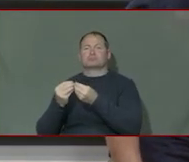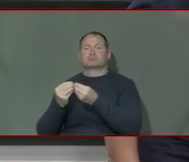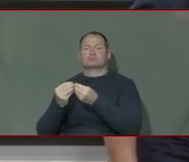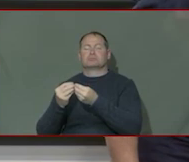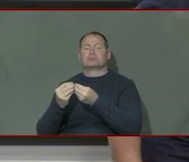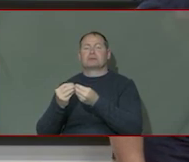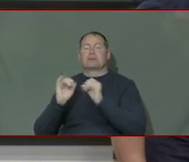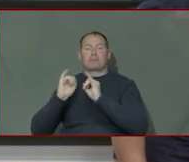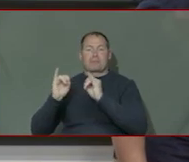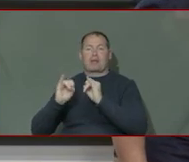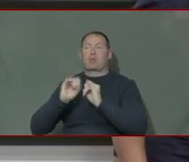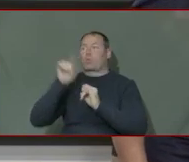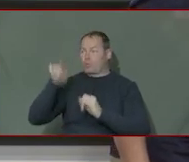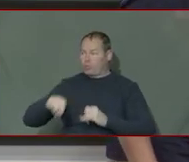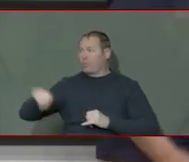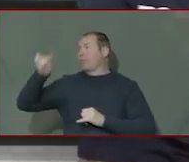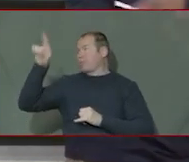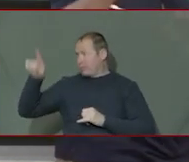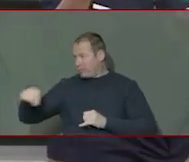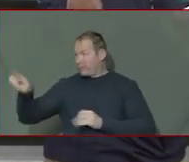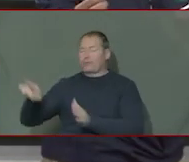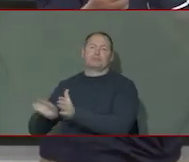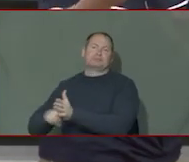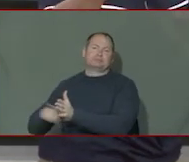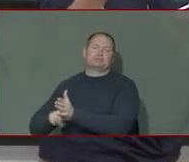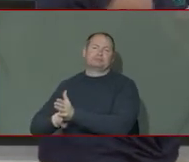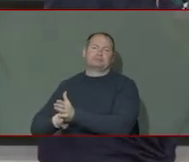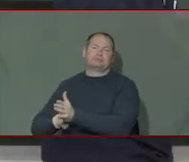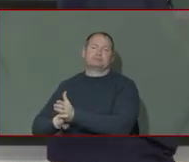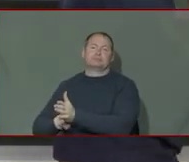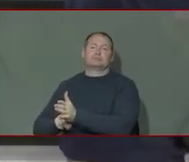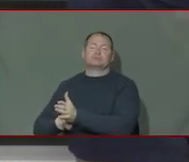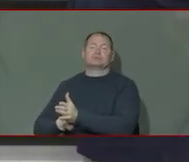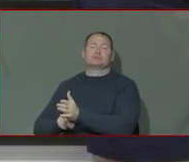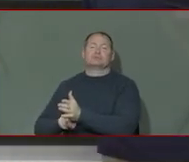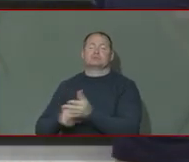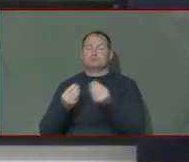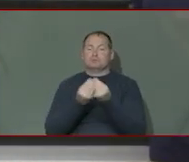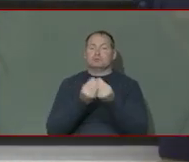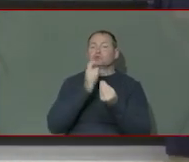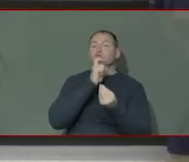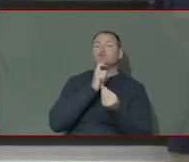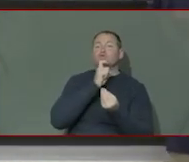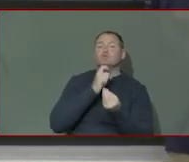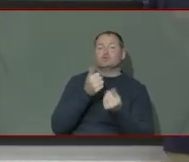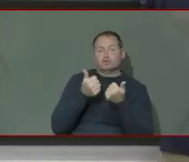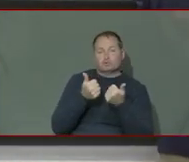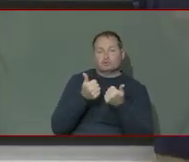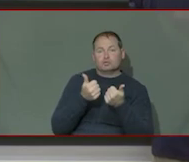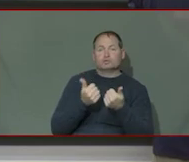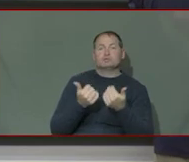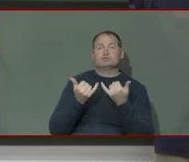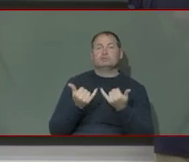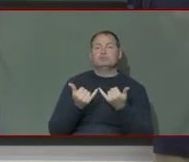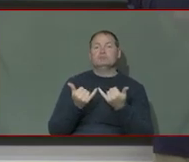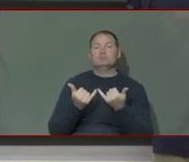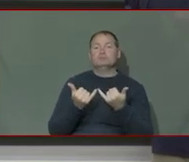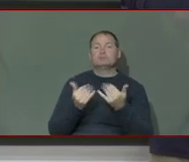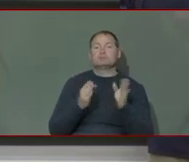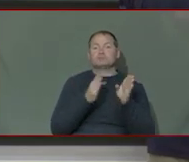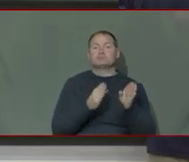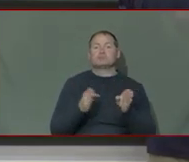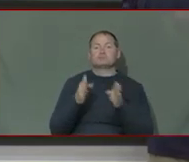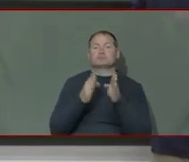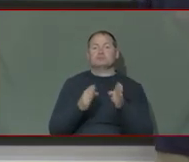the way and become part of the urine. What happens to the useful stuff? We call it a process of what? Going back